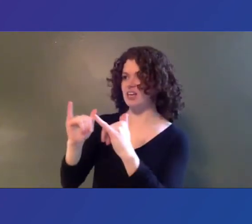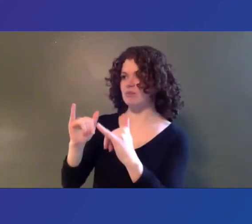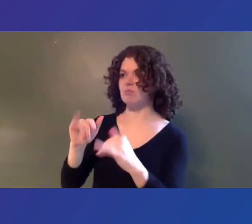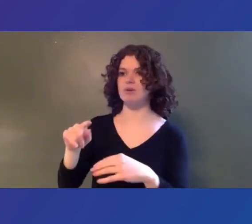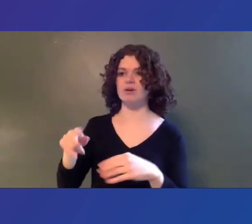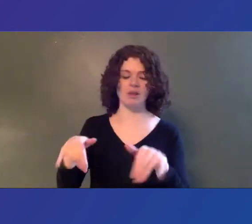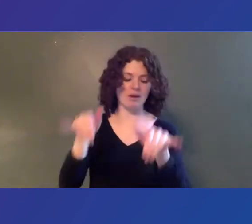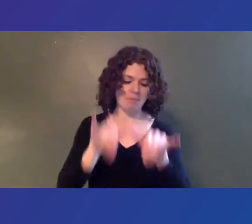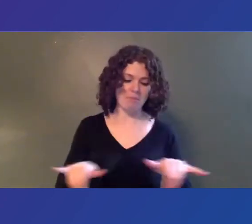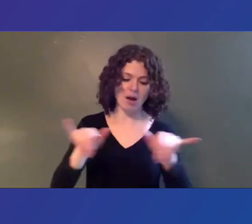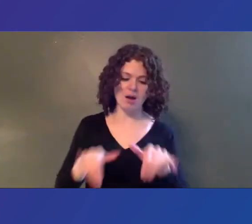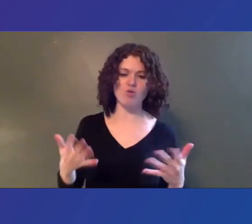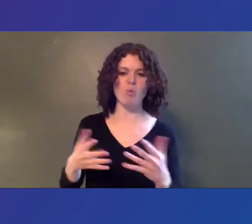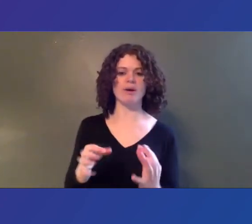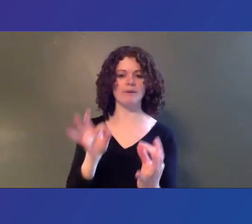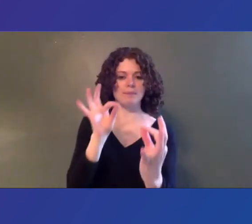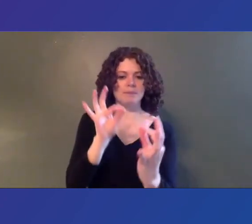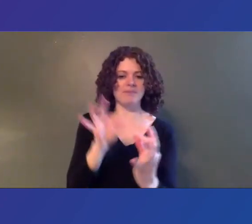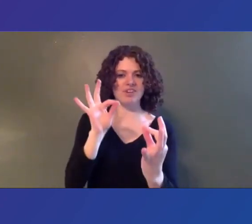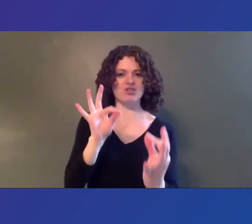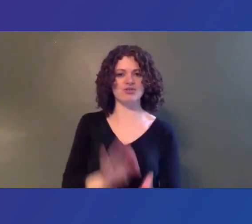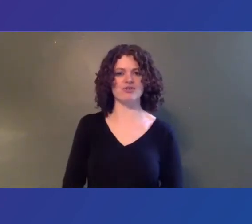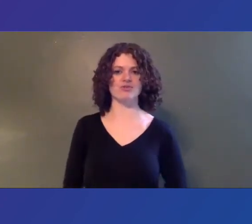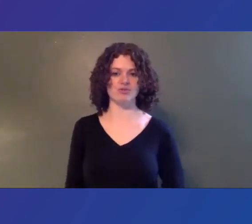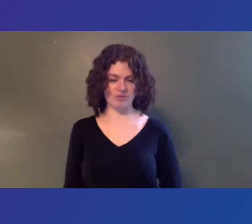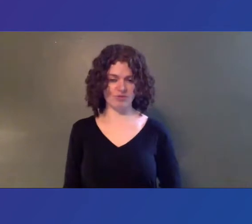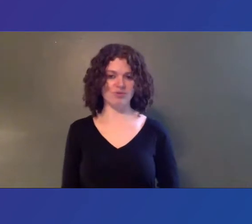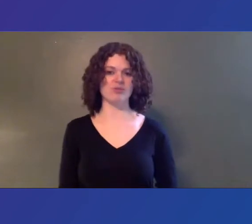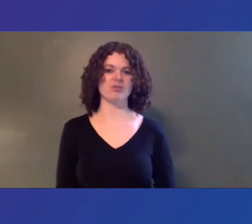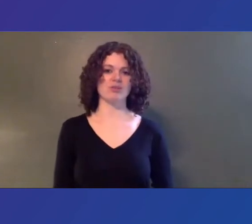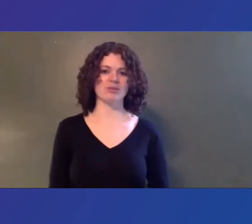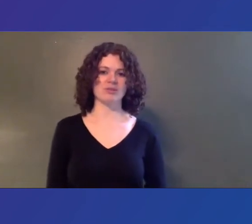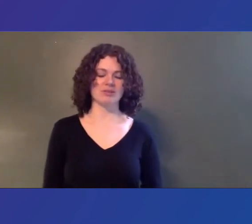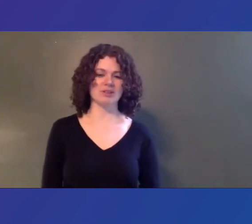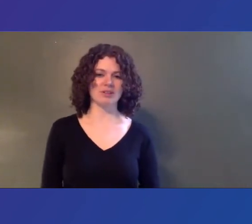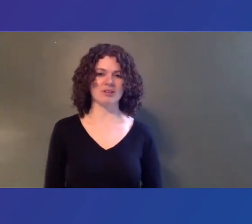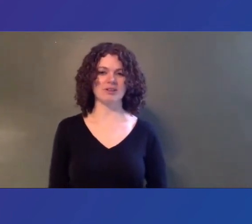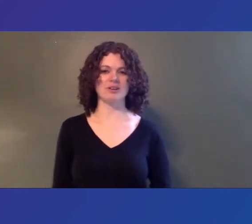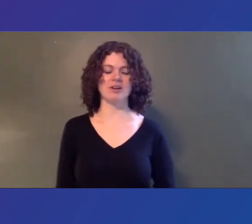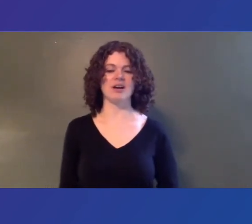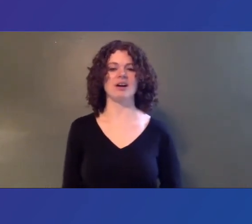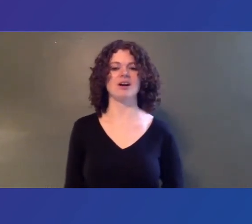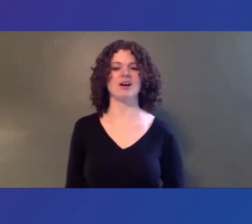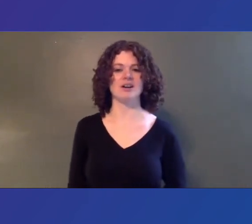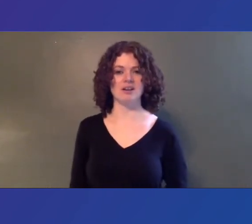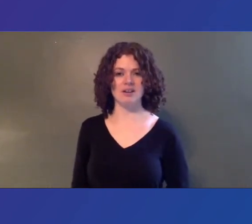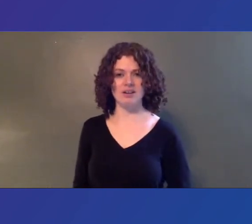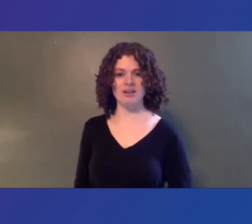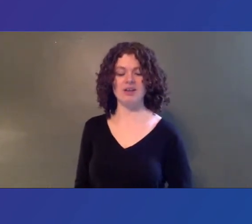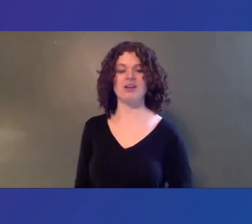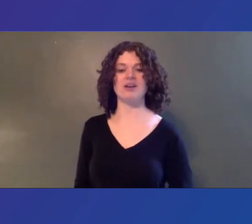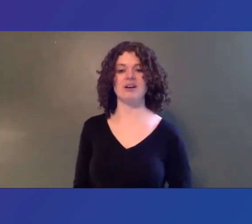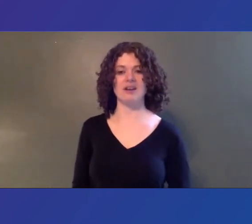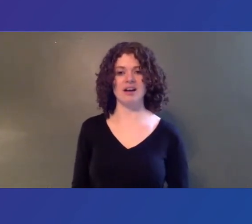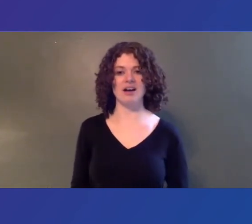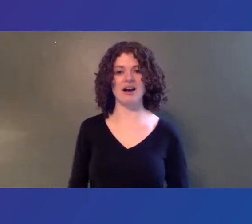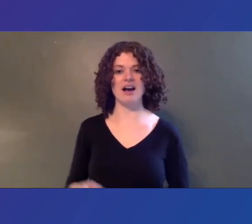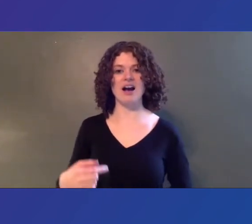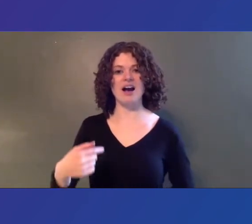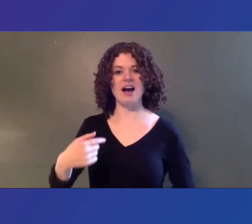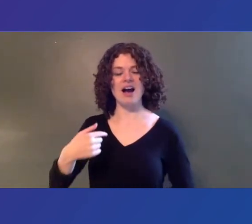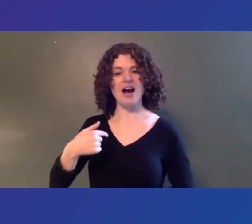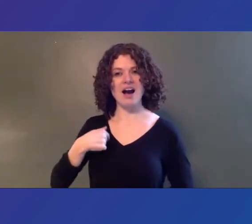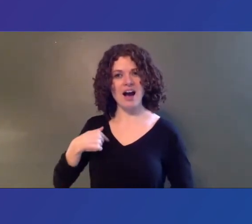For me, I got to know I will succeed before I do the